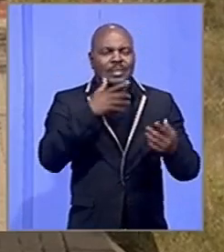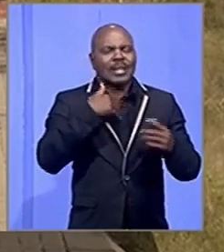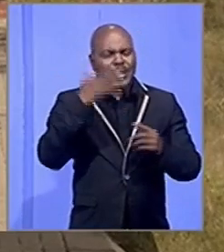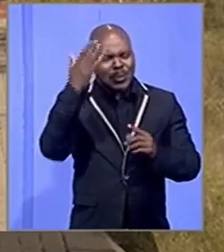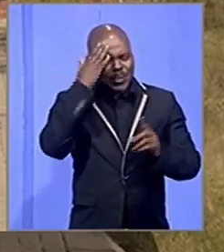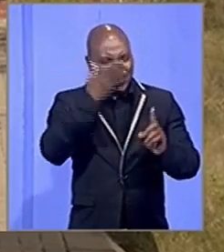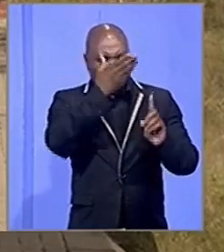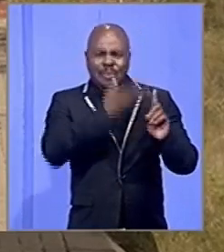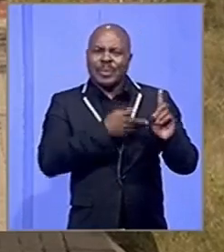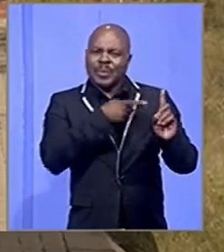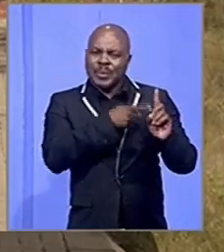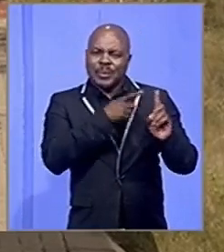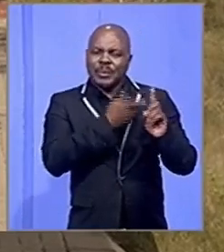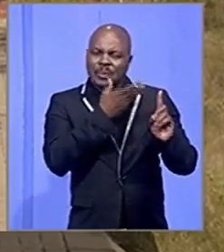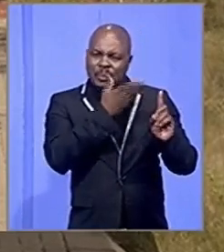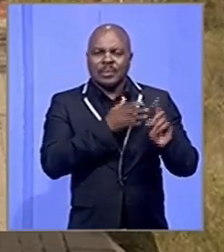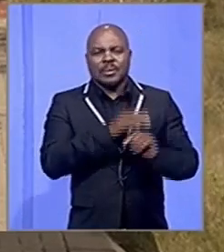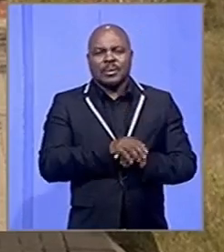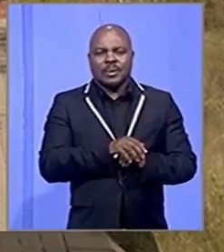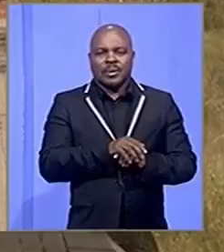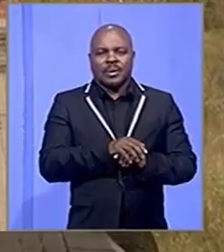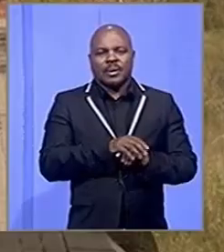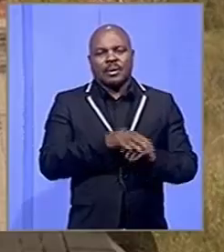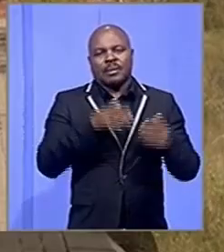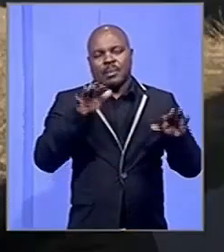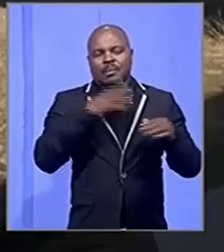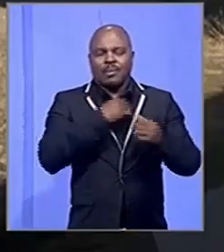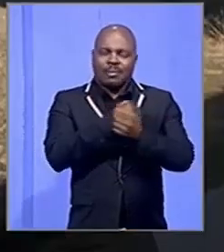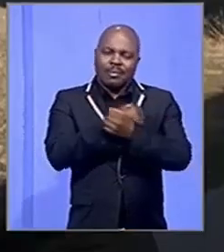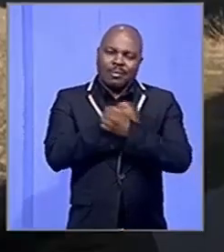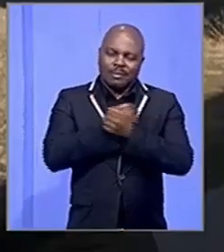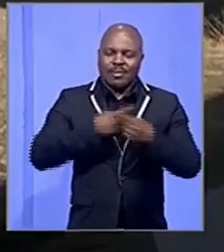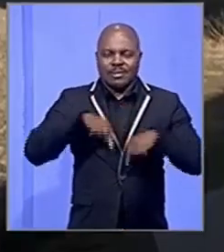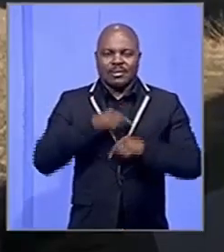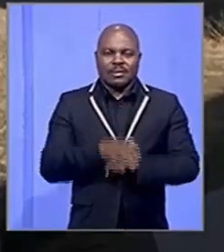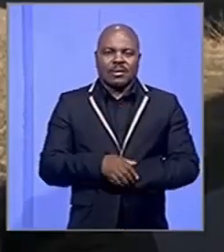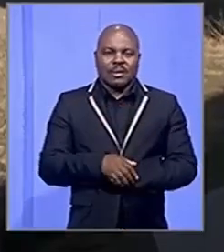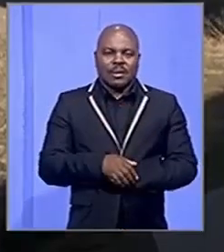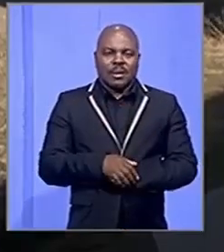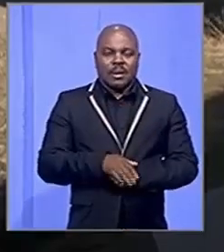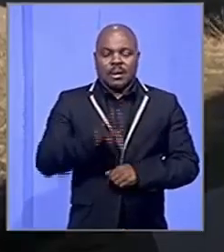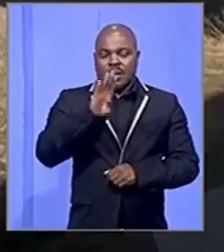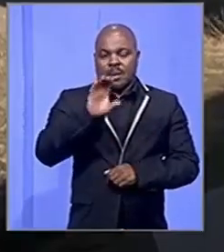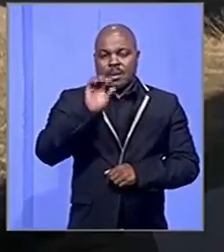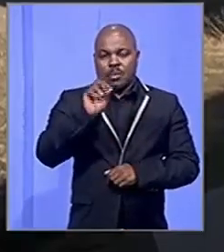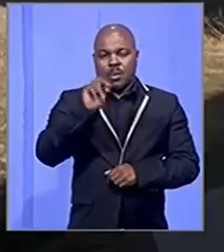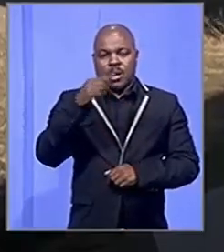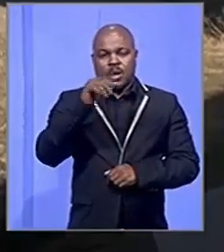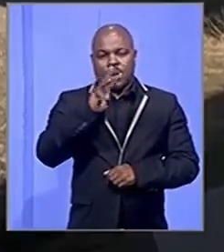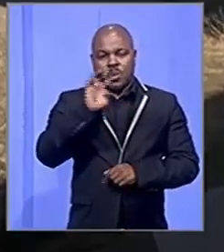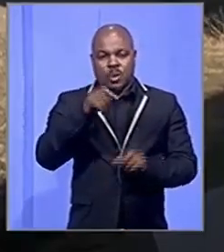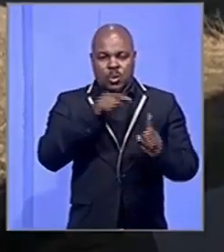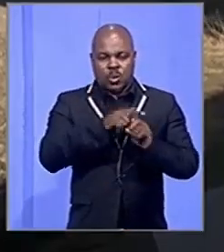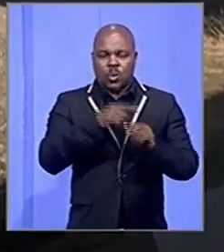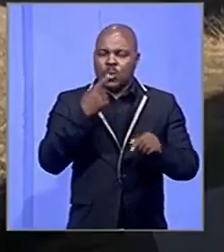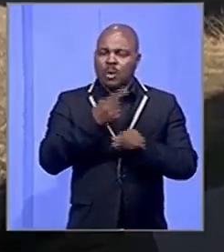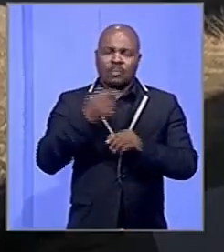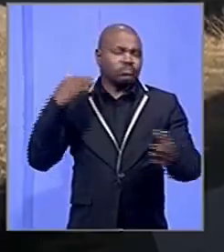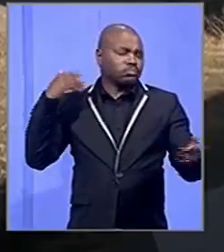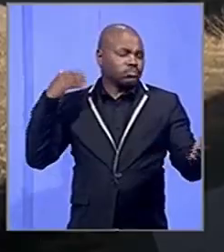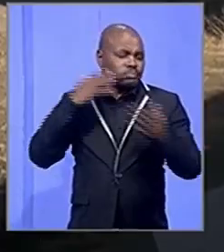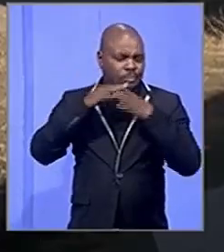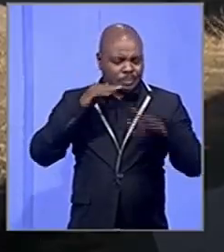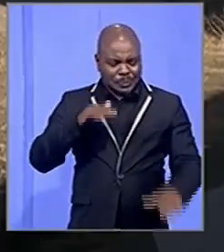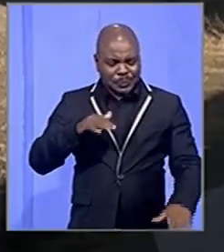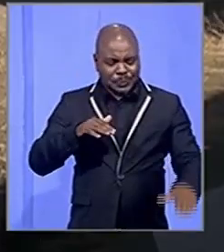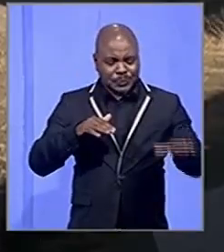itseba. She will always call us beloved. Bongiwe e sale le ngwana ya ratang ntate Modimo e sale a